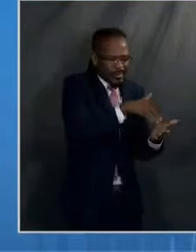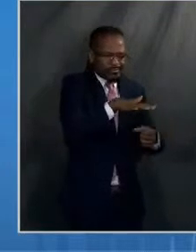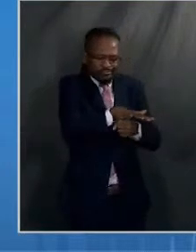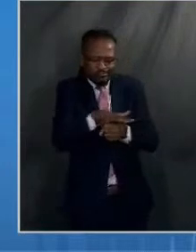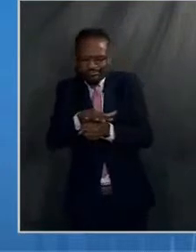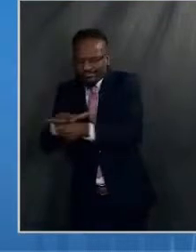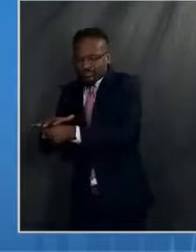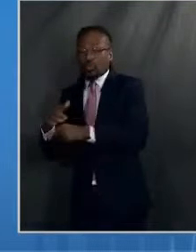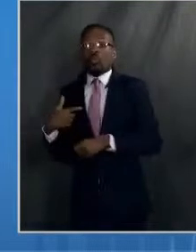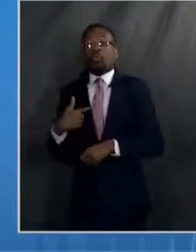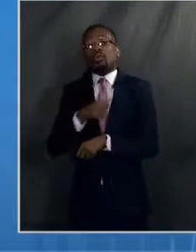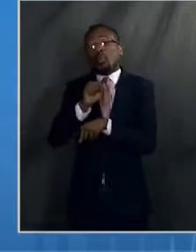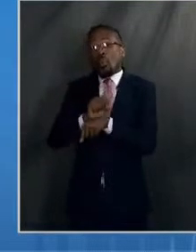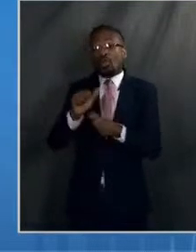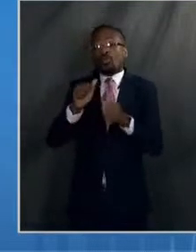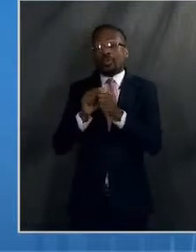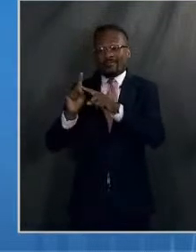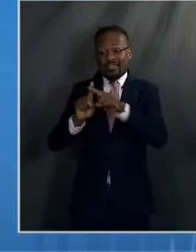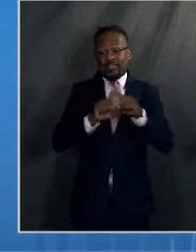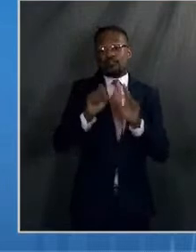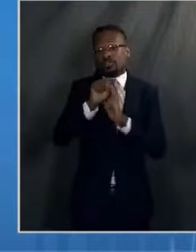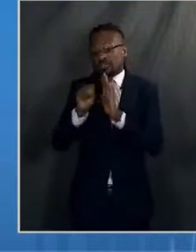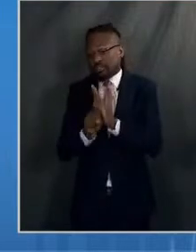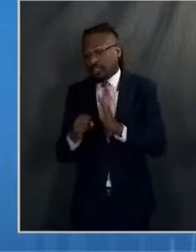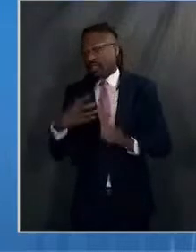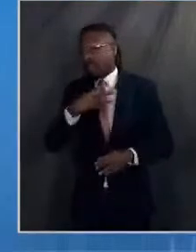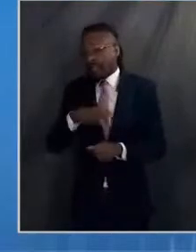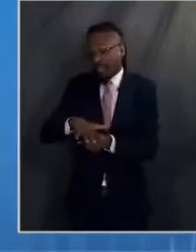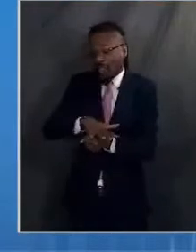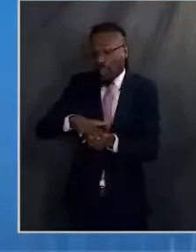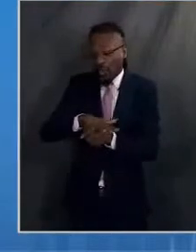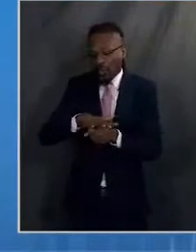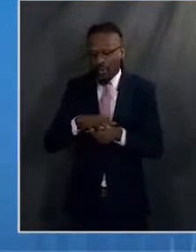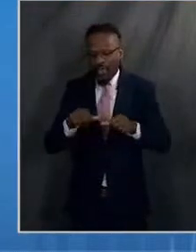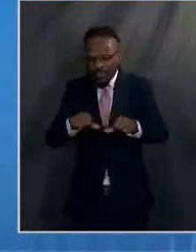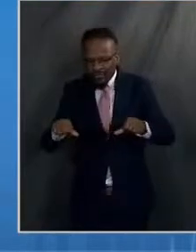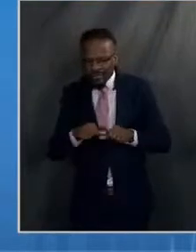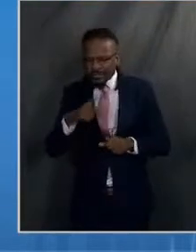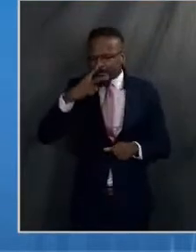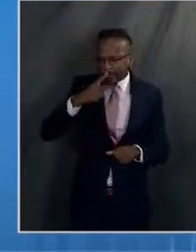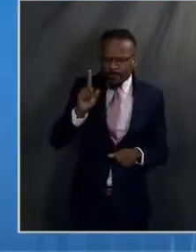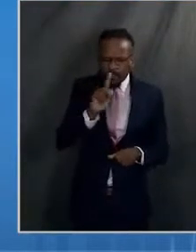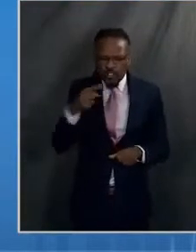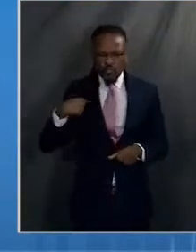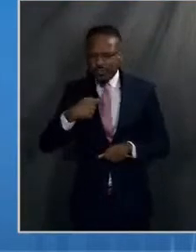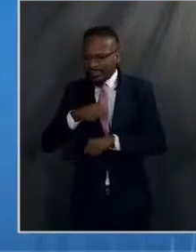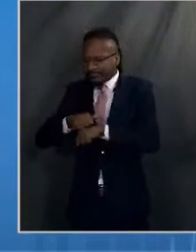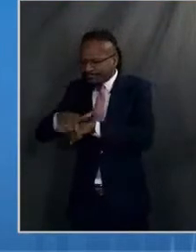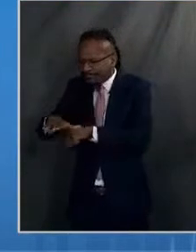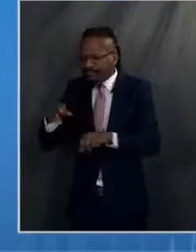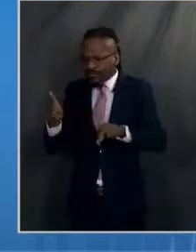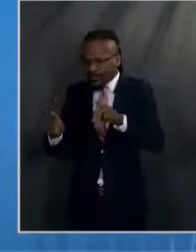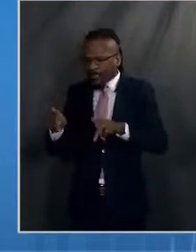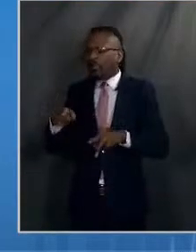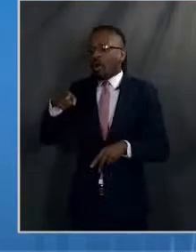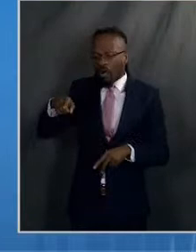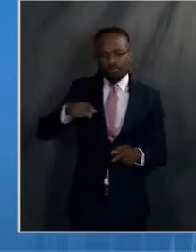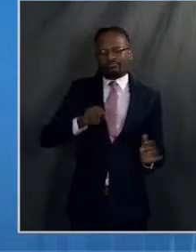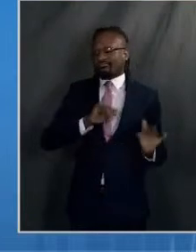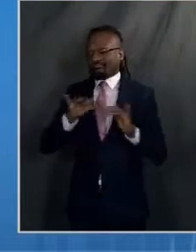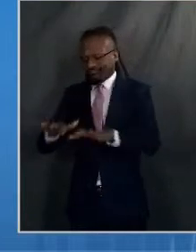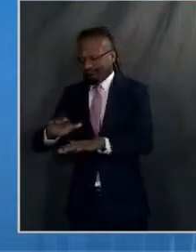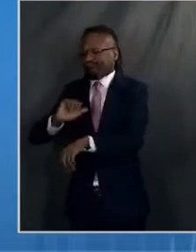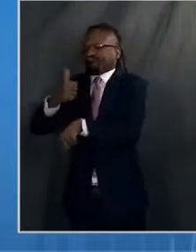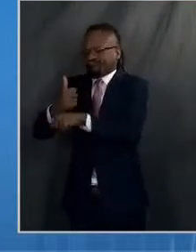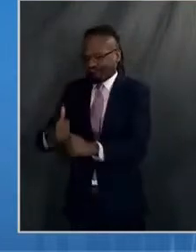local health departments to meet the communities they serve where they are, in places they know, with people they trust, and will